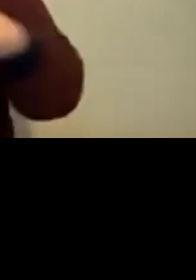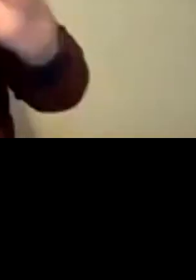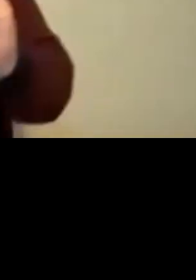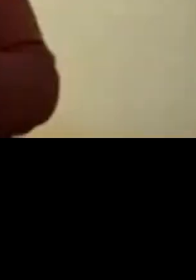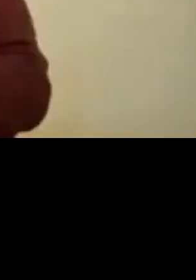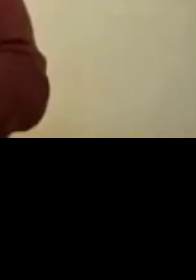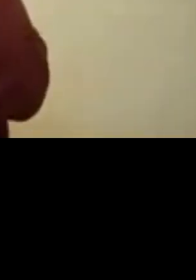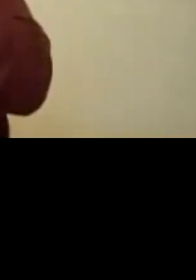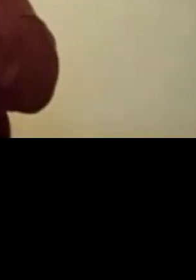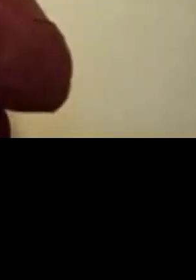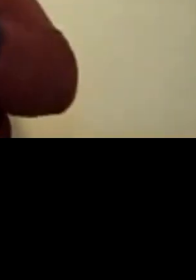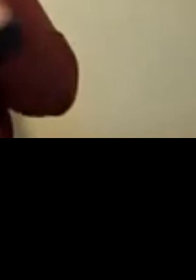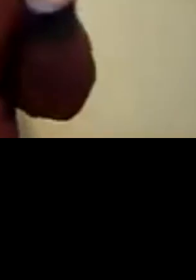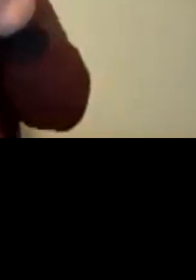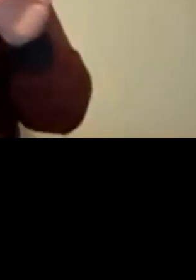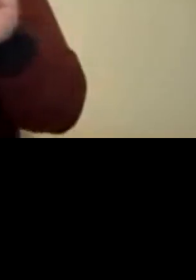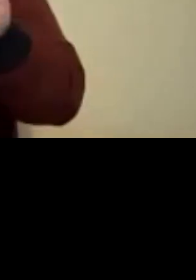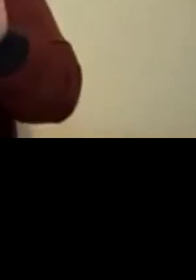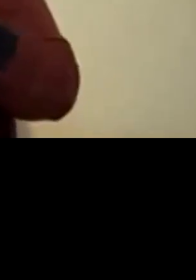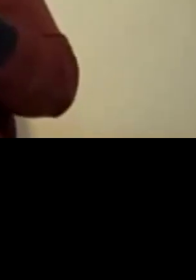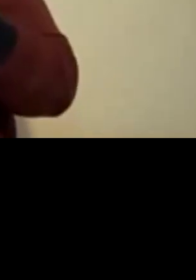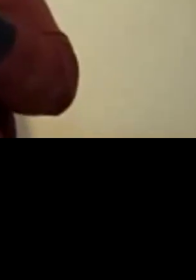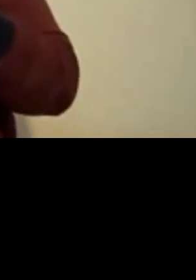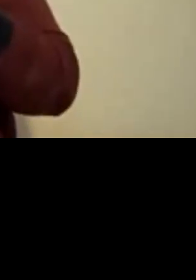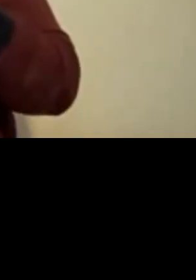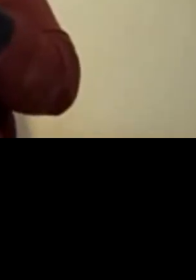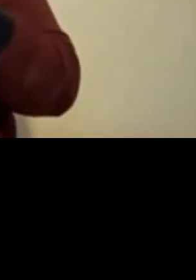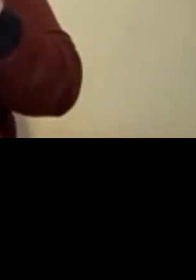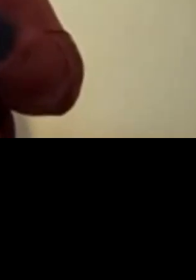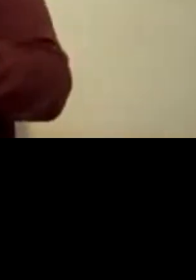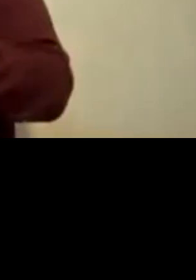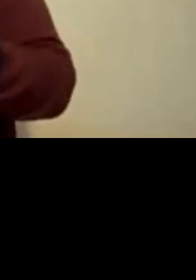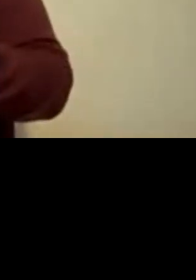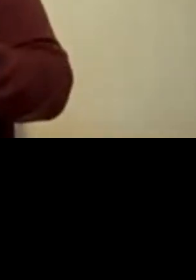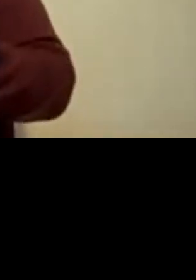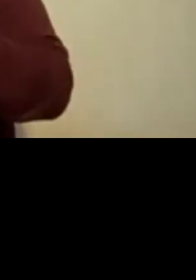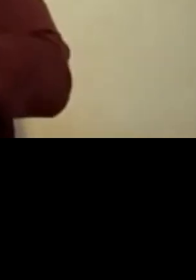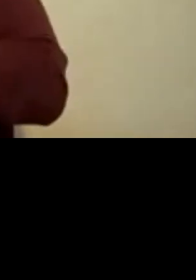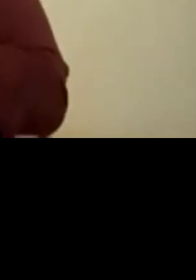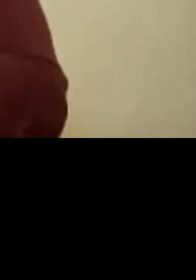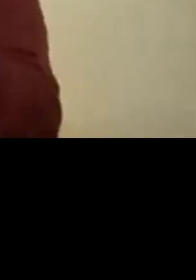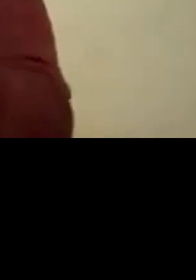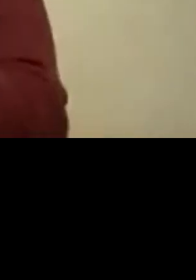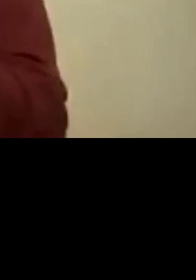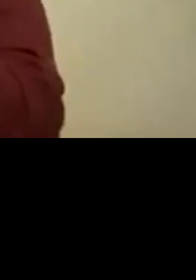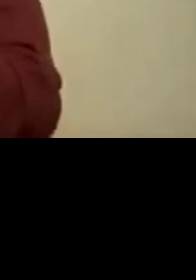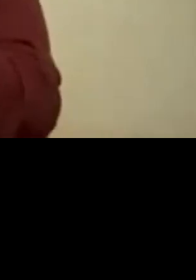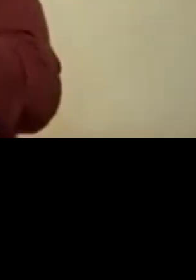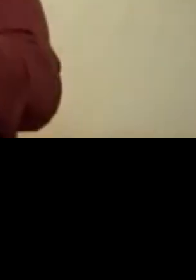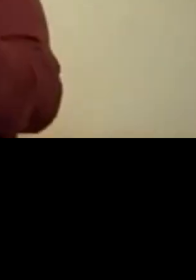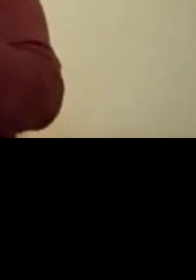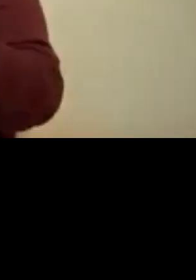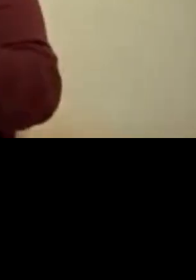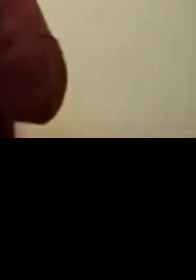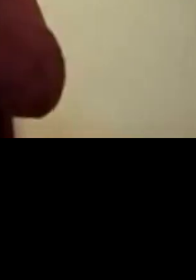you measuring whether they remain in their less isolated state and for how long? Just wondering about the longer term